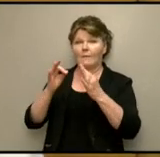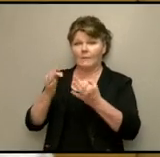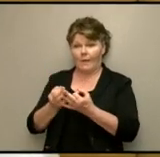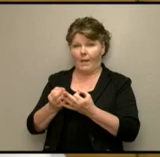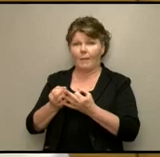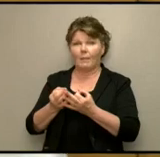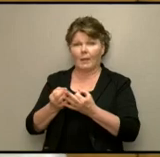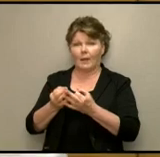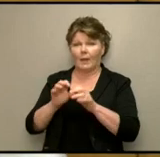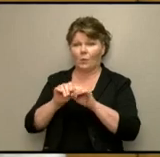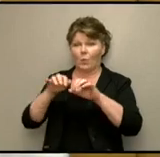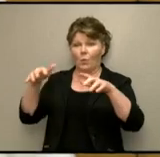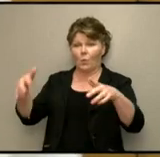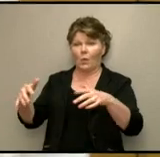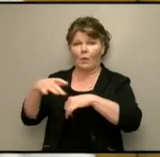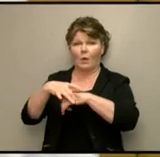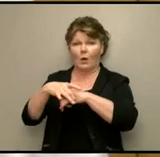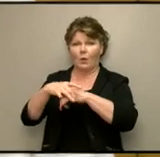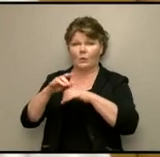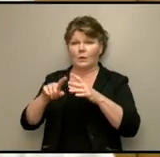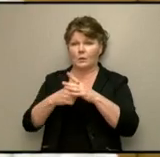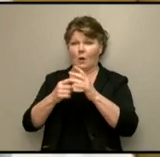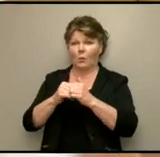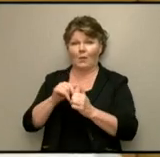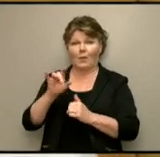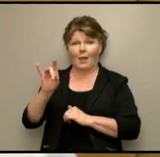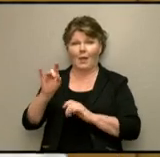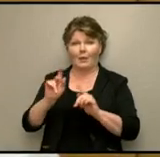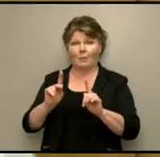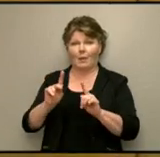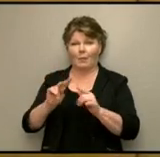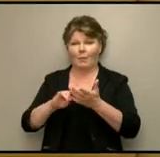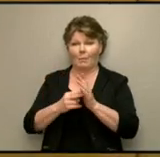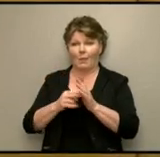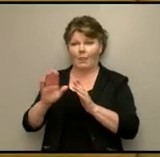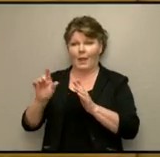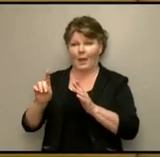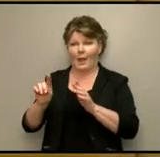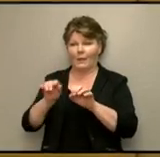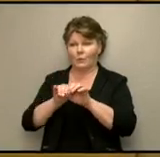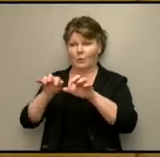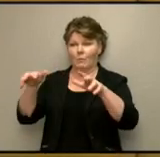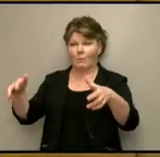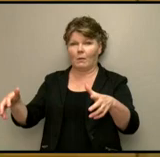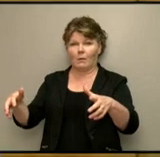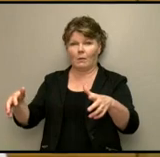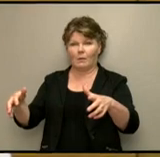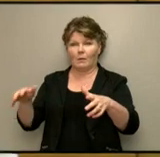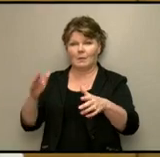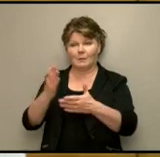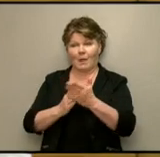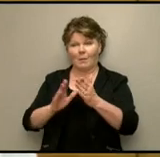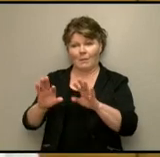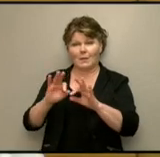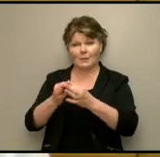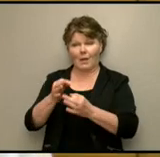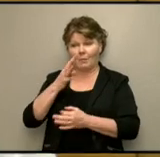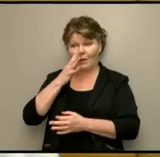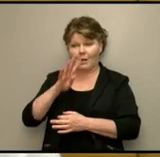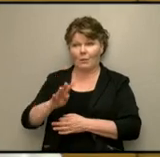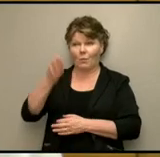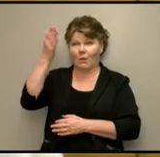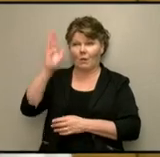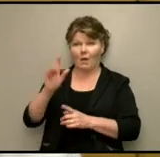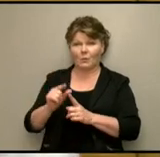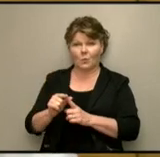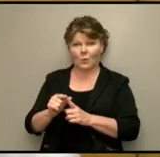the earth. Starting with just 8 people, that meant they'd have to scatter. But some of Noah's descendants ignored God's